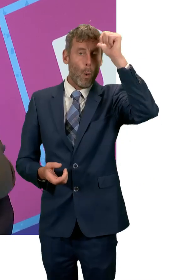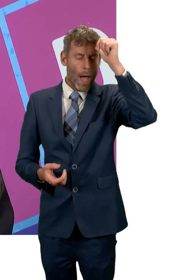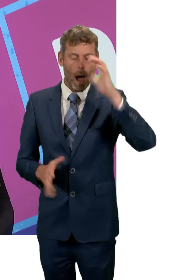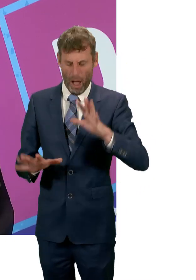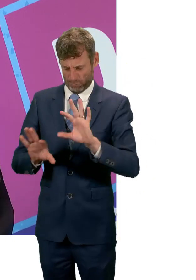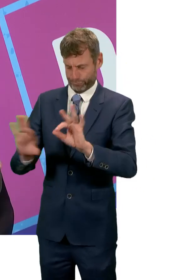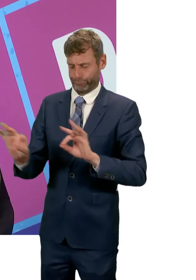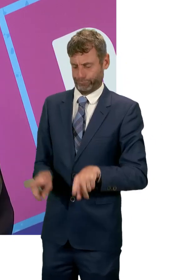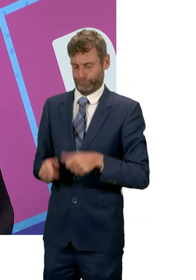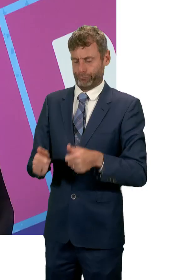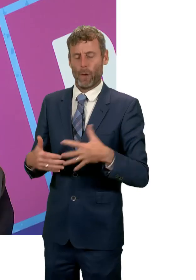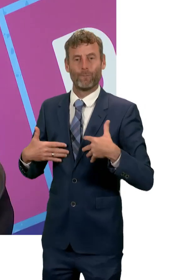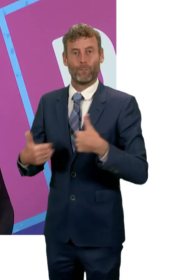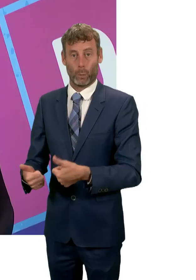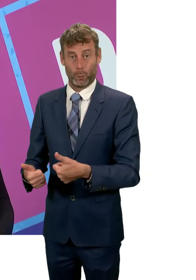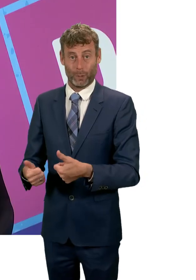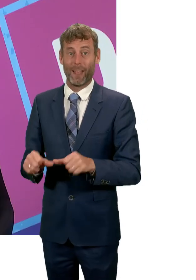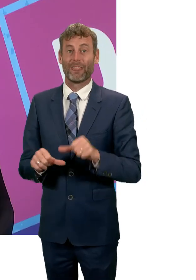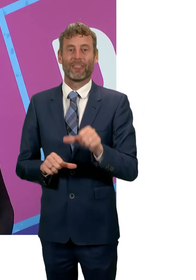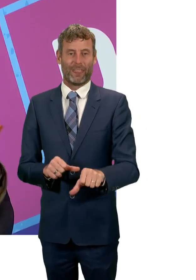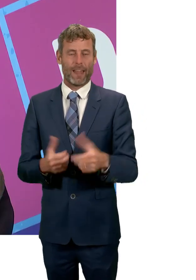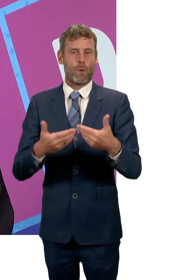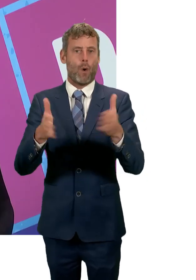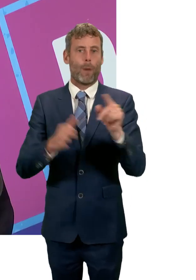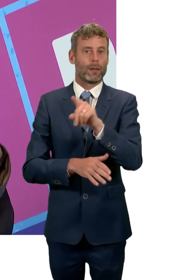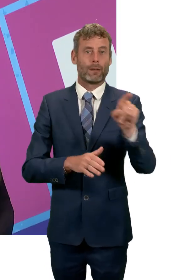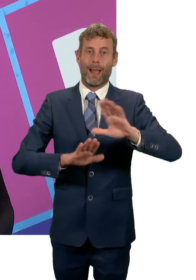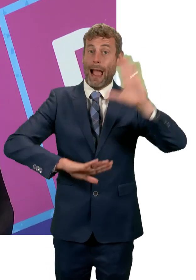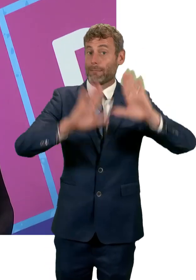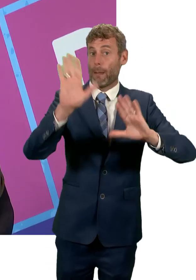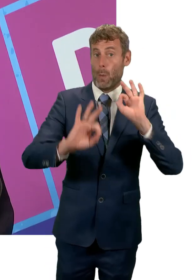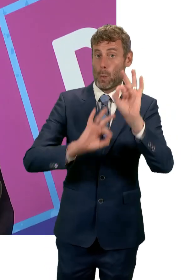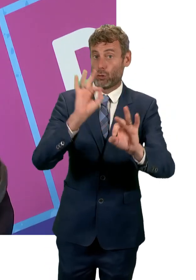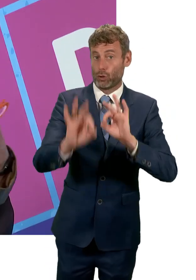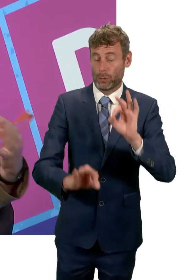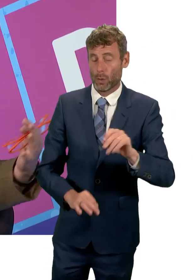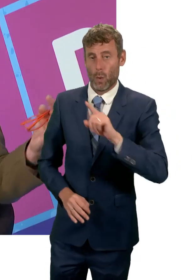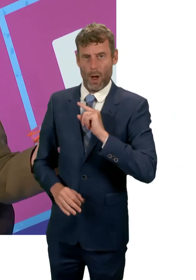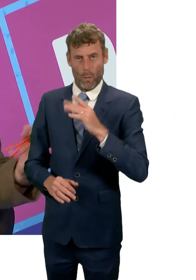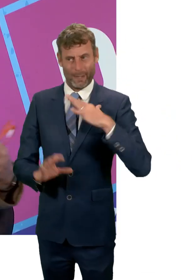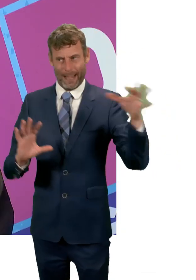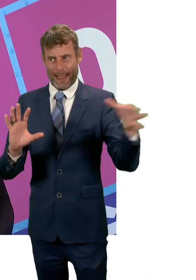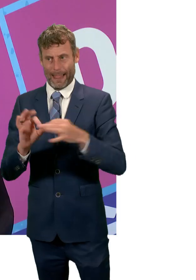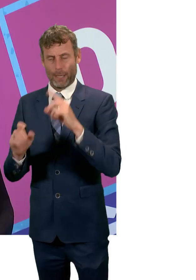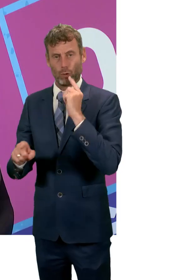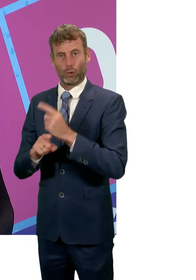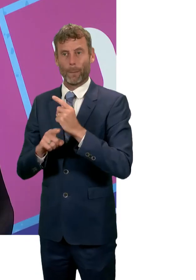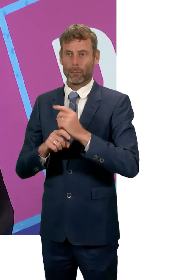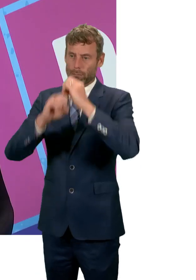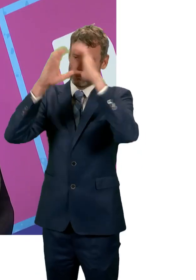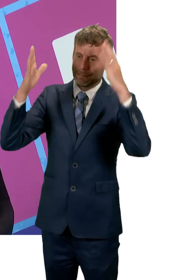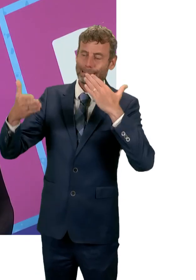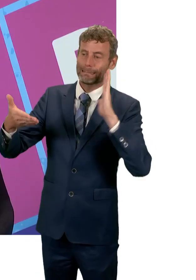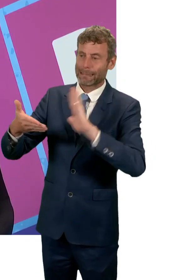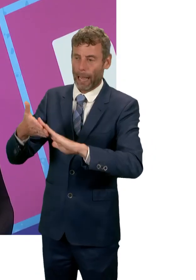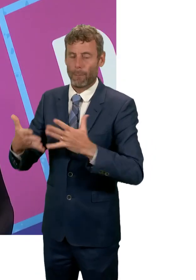looking for hands up, because we've raised lots of issues around stigma, obesogenic environment, poverty, tackling poverty.